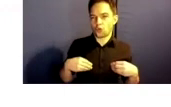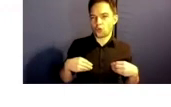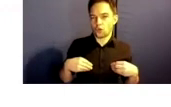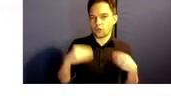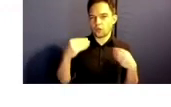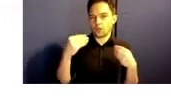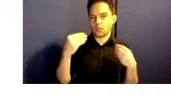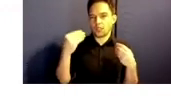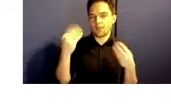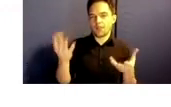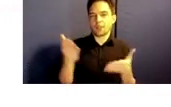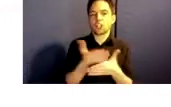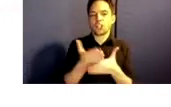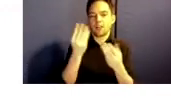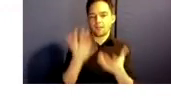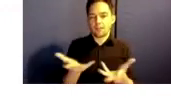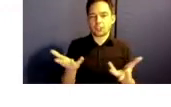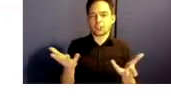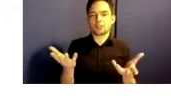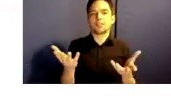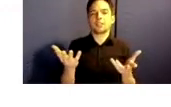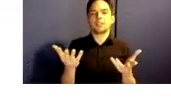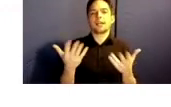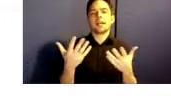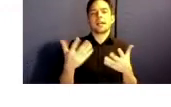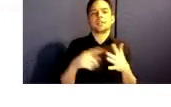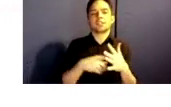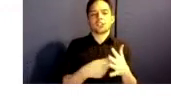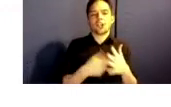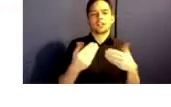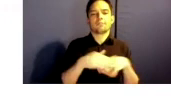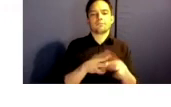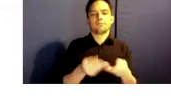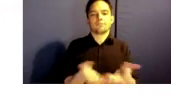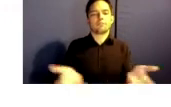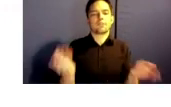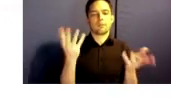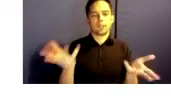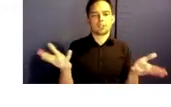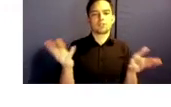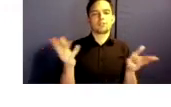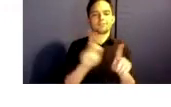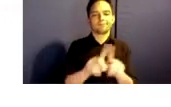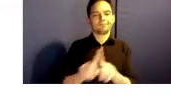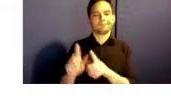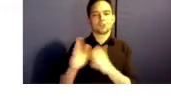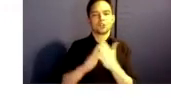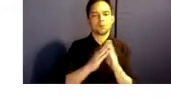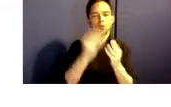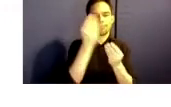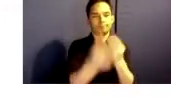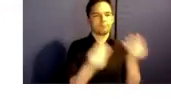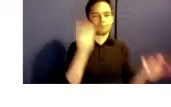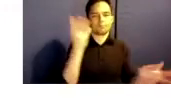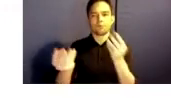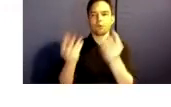information, sharing of information, dissemination, and among the various communities. And one thing which